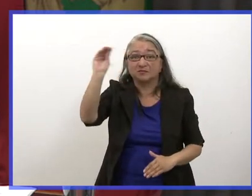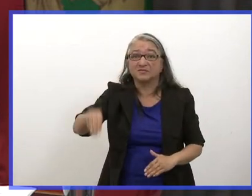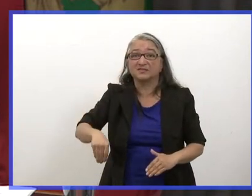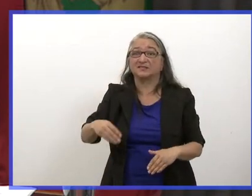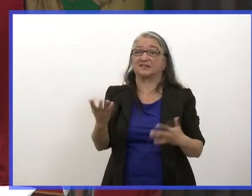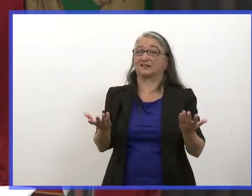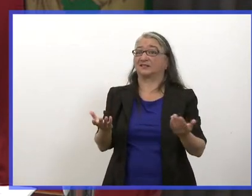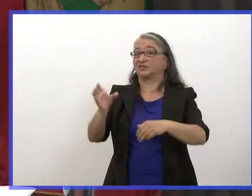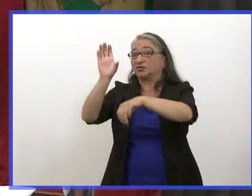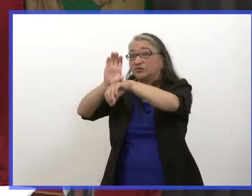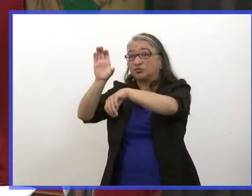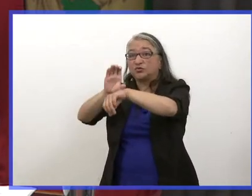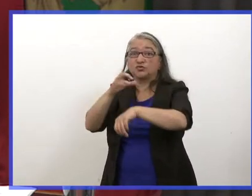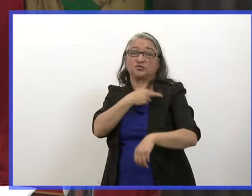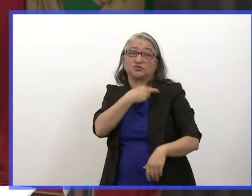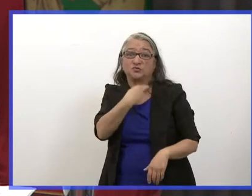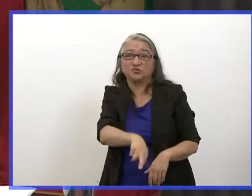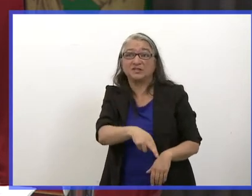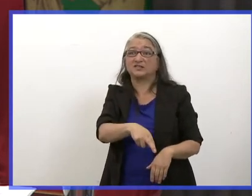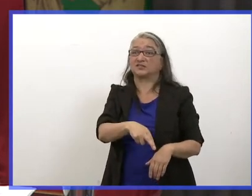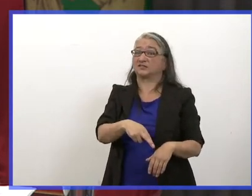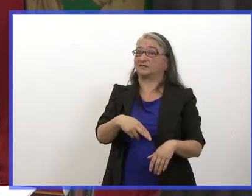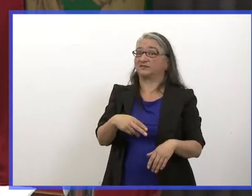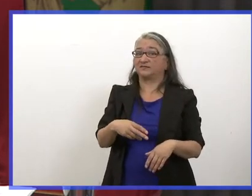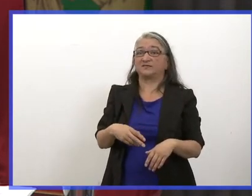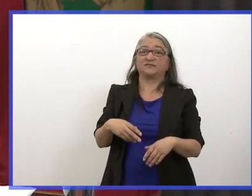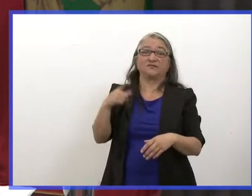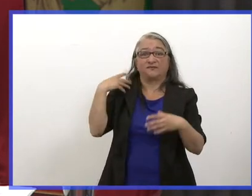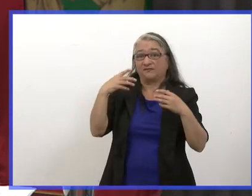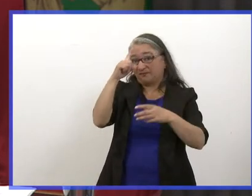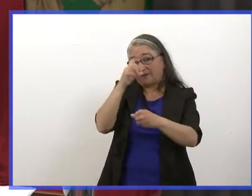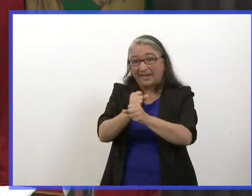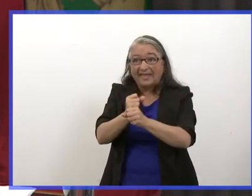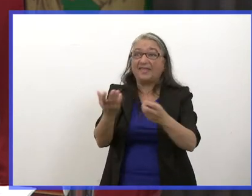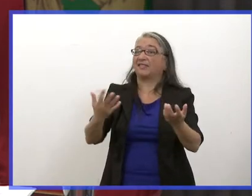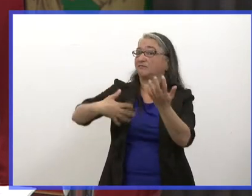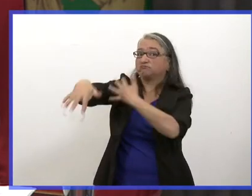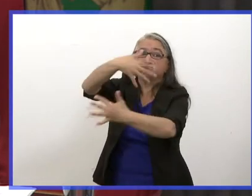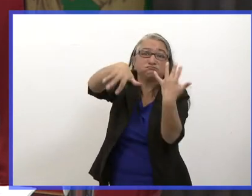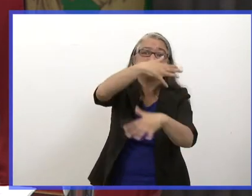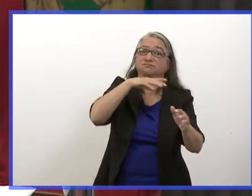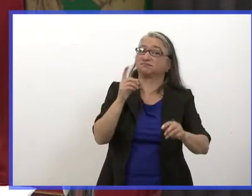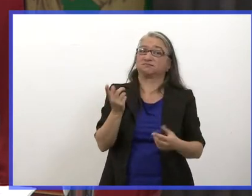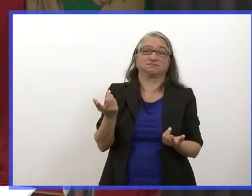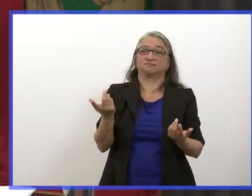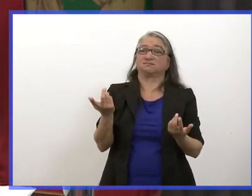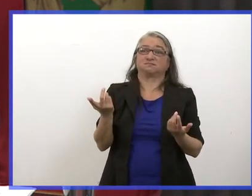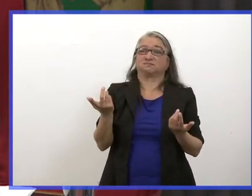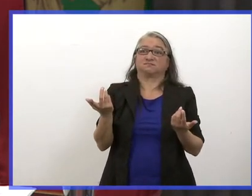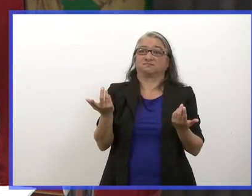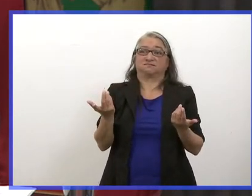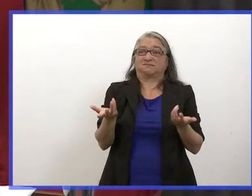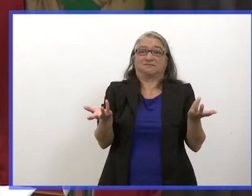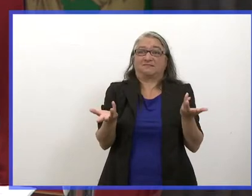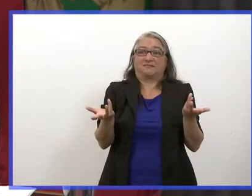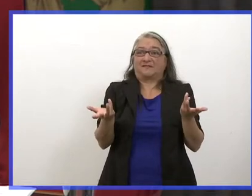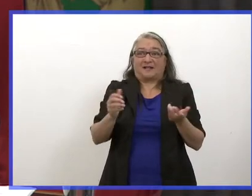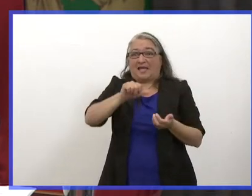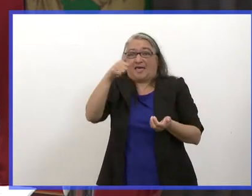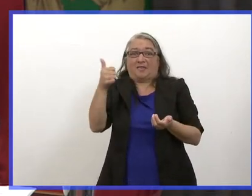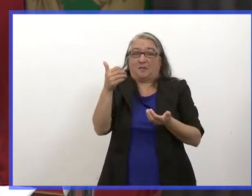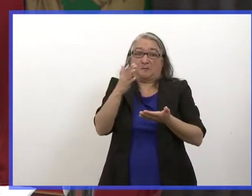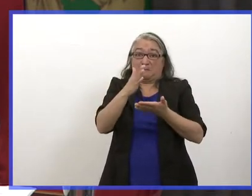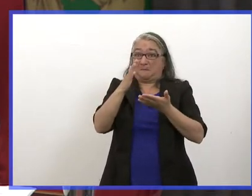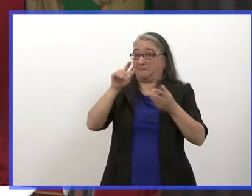number, unlike every other jurisdiction in the country. And so these restrictions